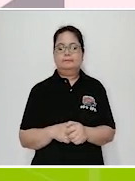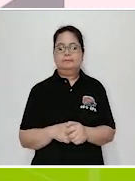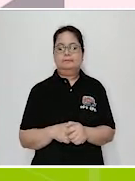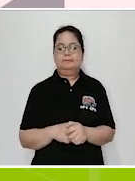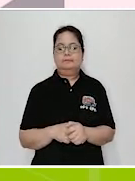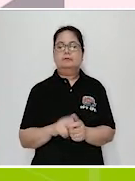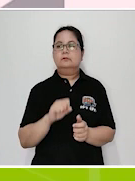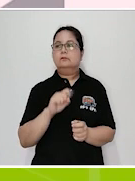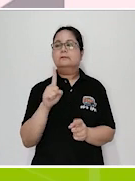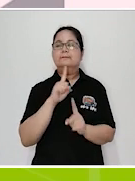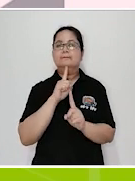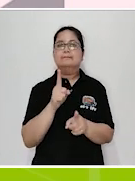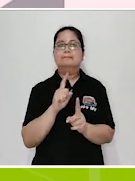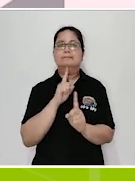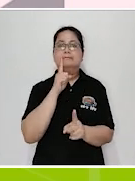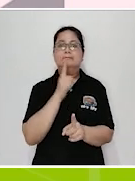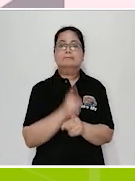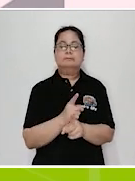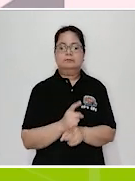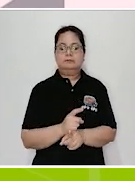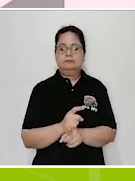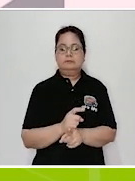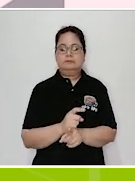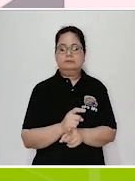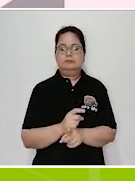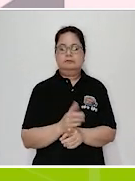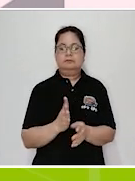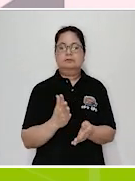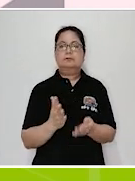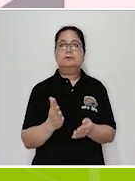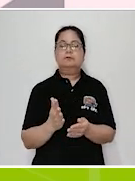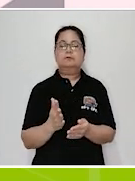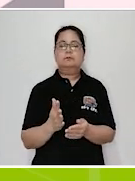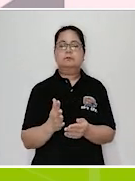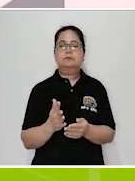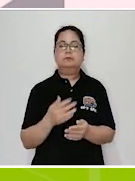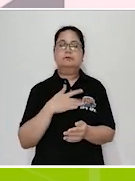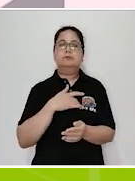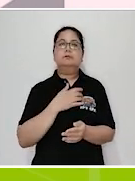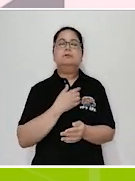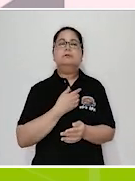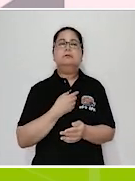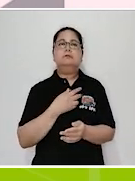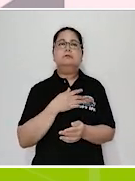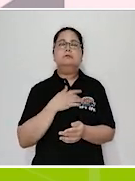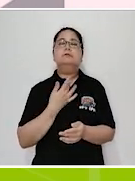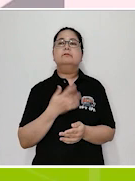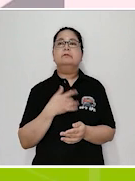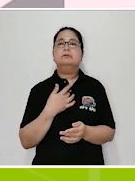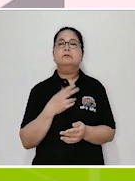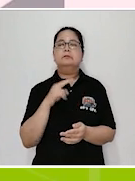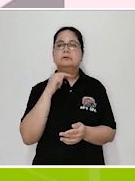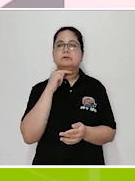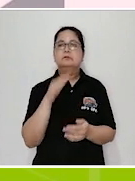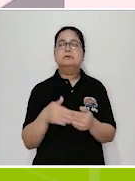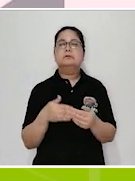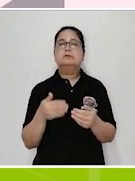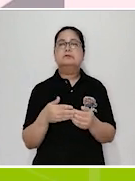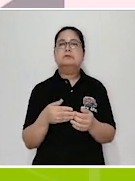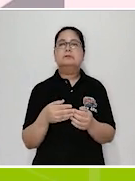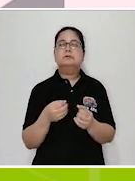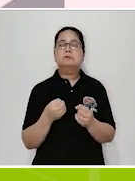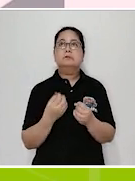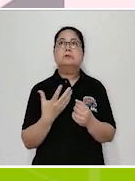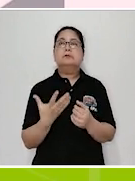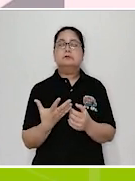All your answers are correct. Most likely, he would feel uneasy,